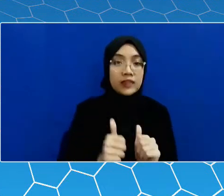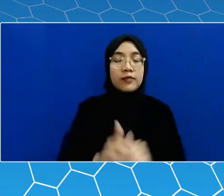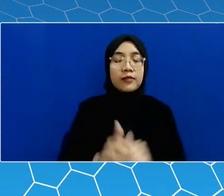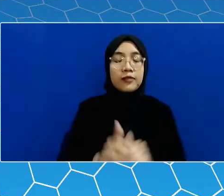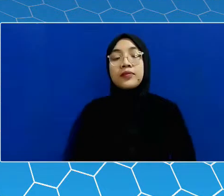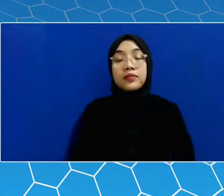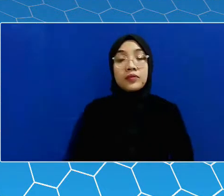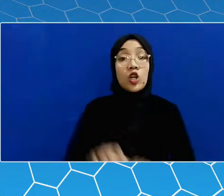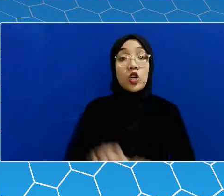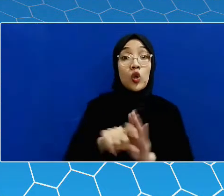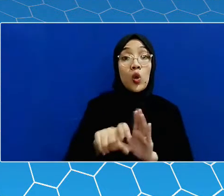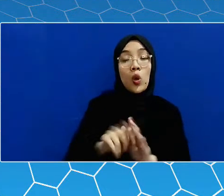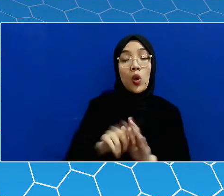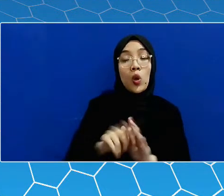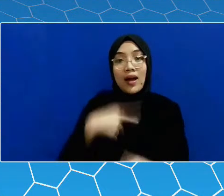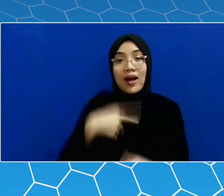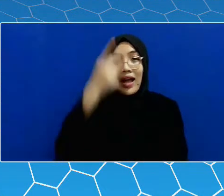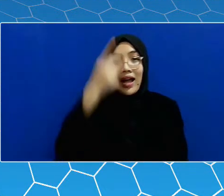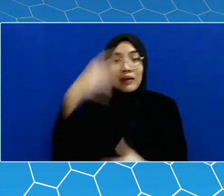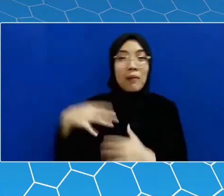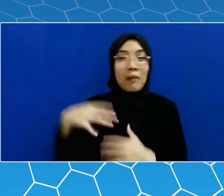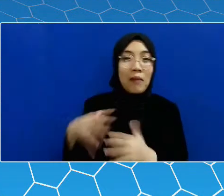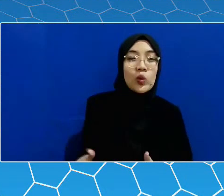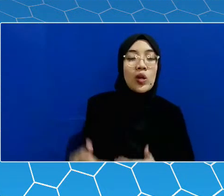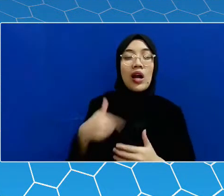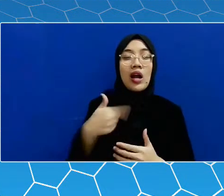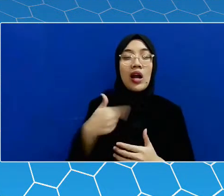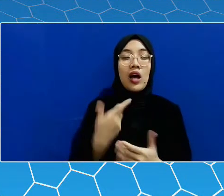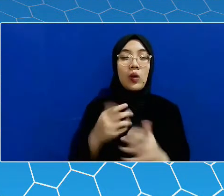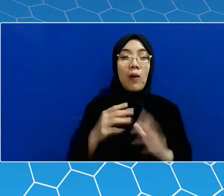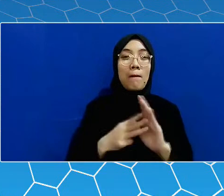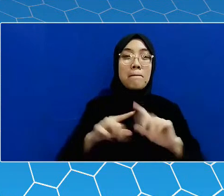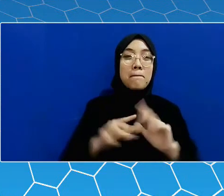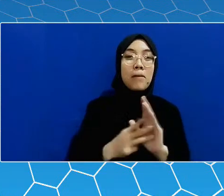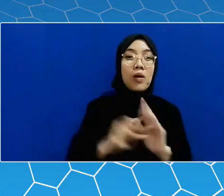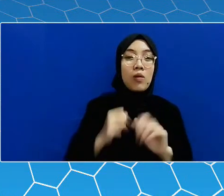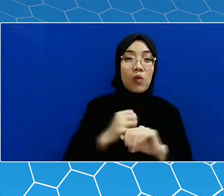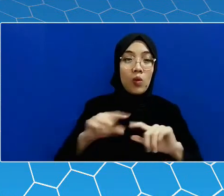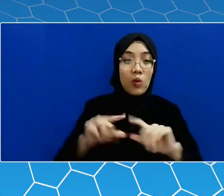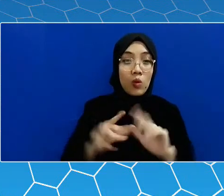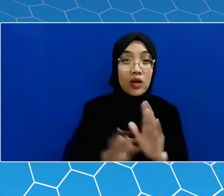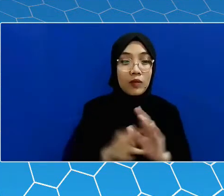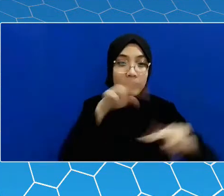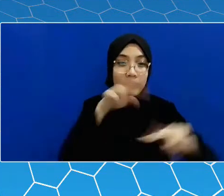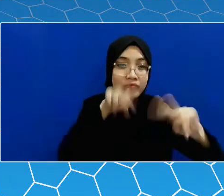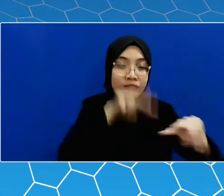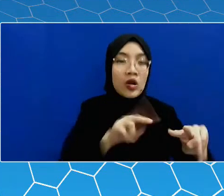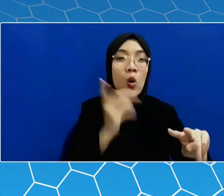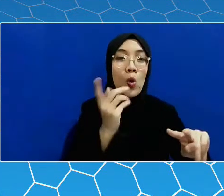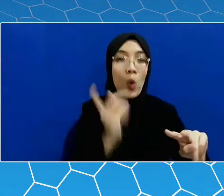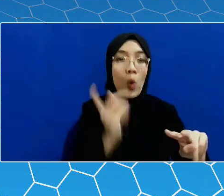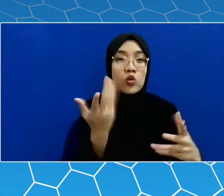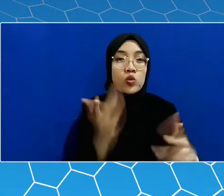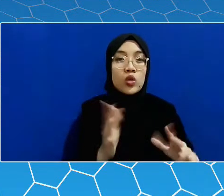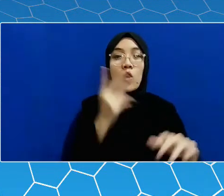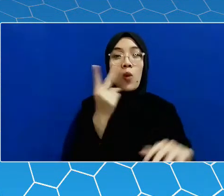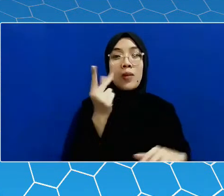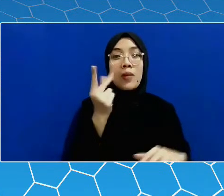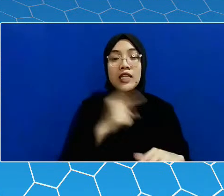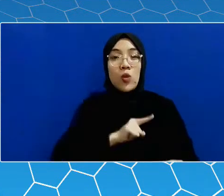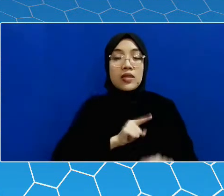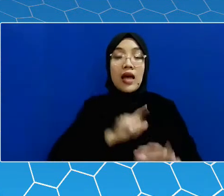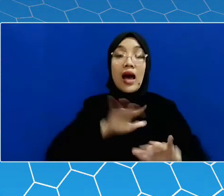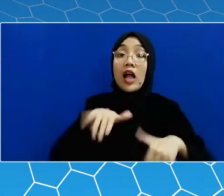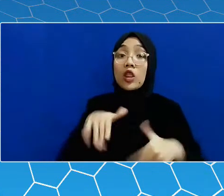mammogram screening are basically available in any government or private hospital in the country, and it's accessible for everyone.